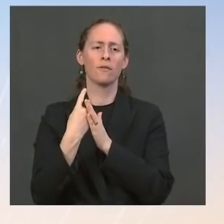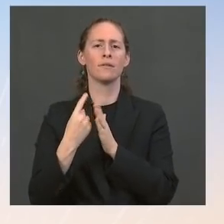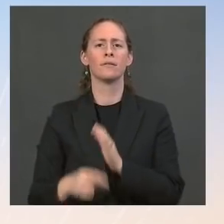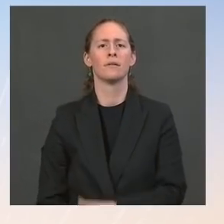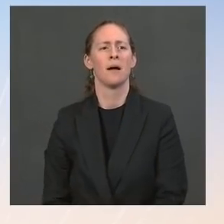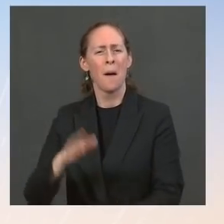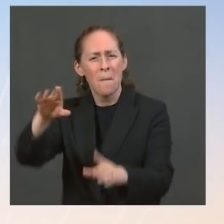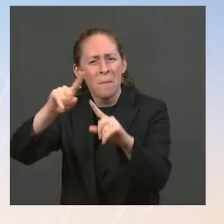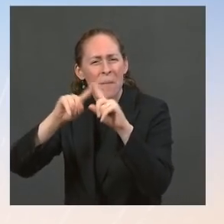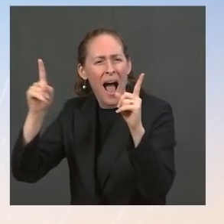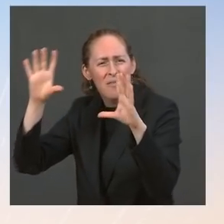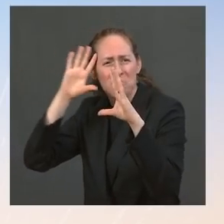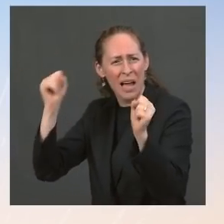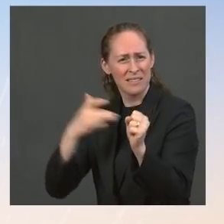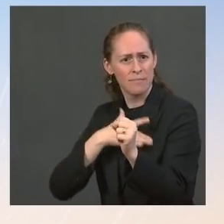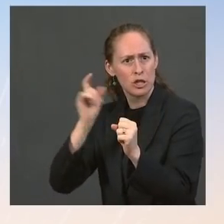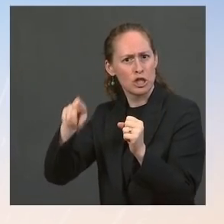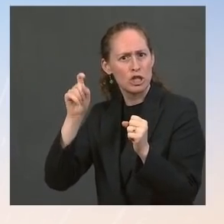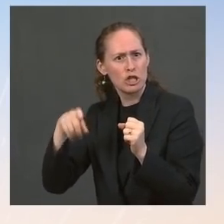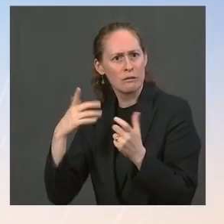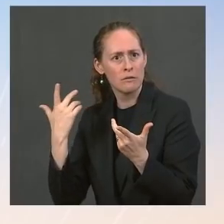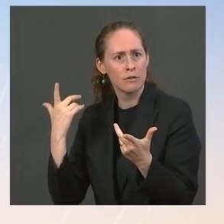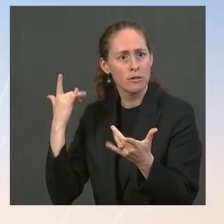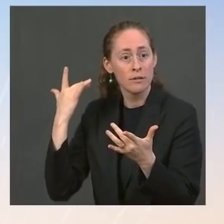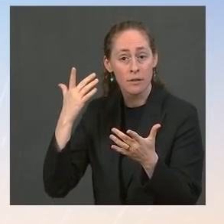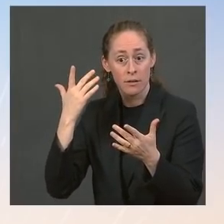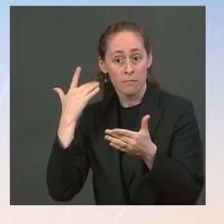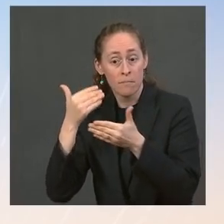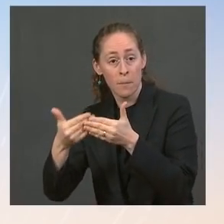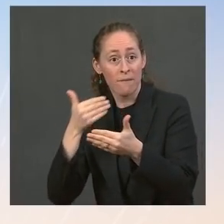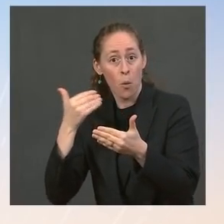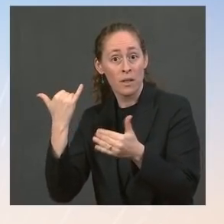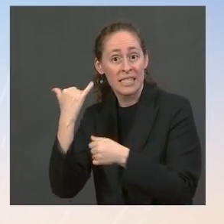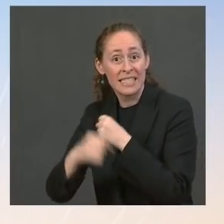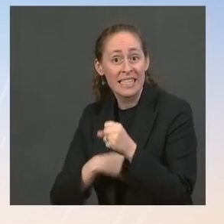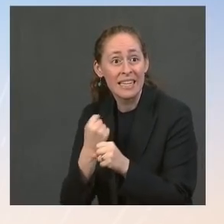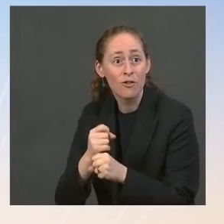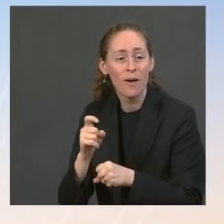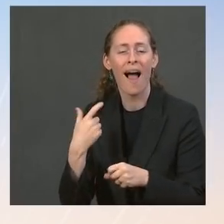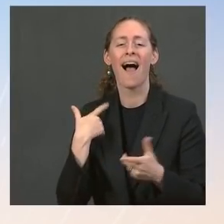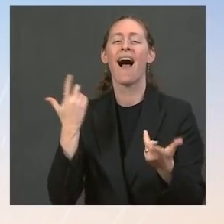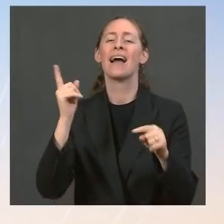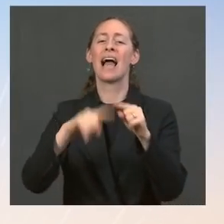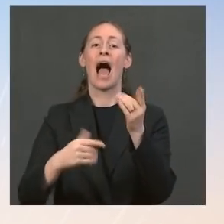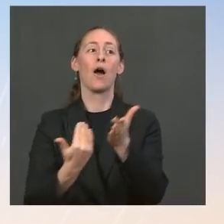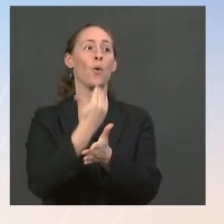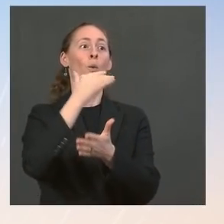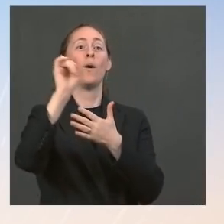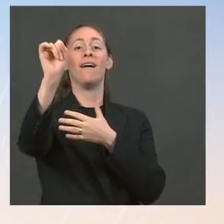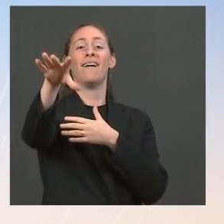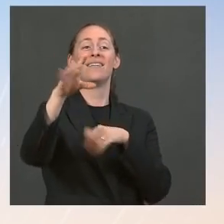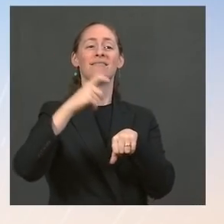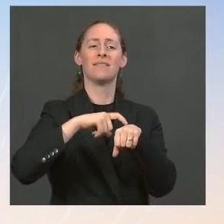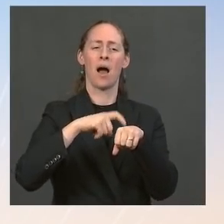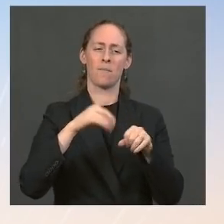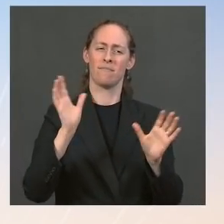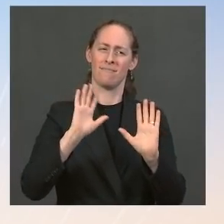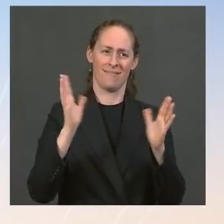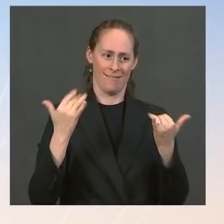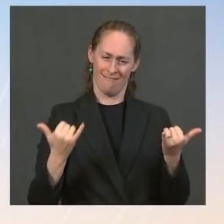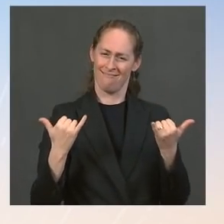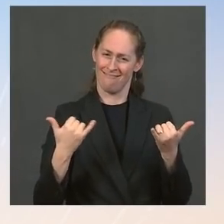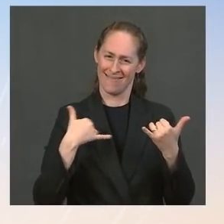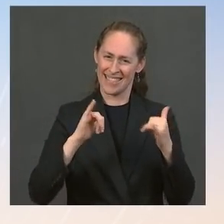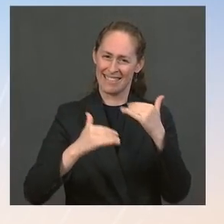done by a certain time, like the end of the year? I'm not going to set new deadlines here for you. Obviously, we're trying to get it done now. We're working on it as